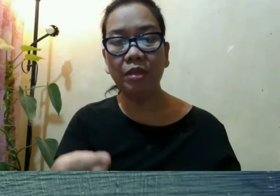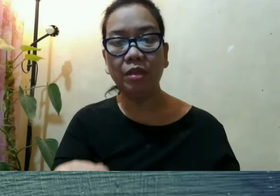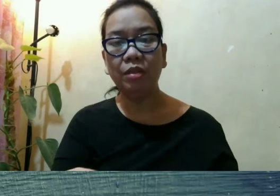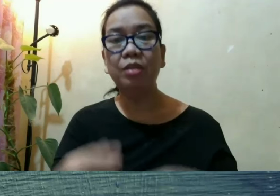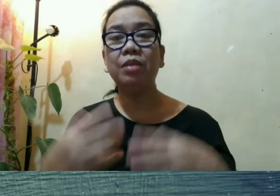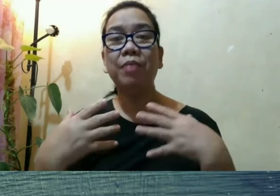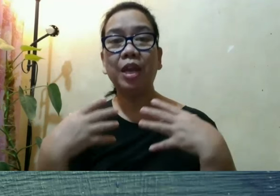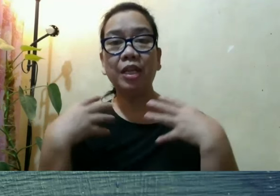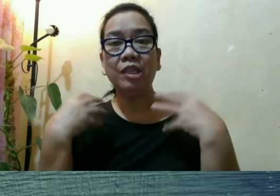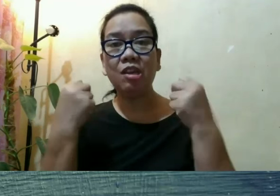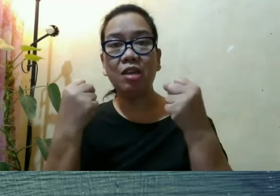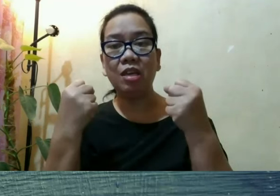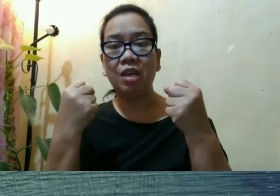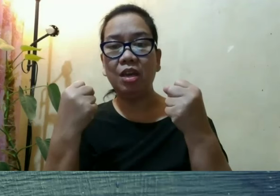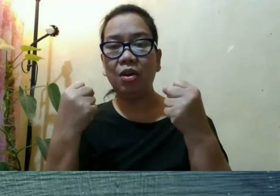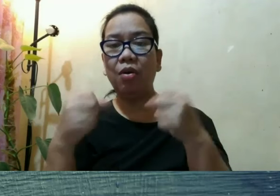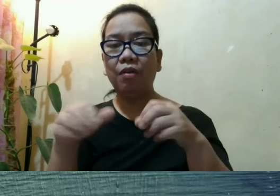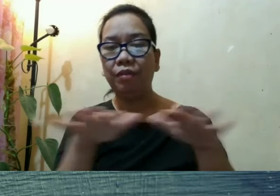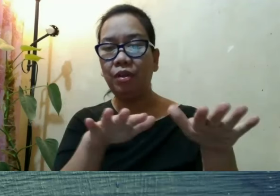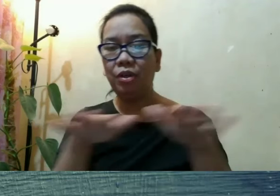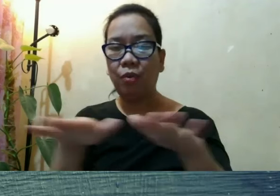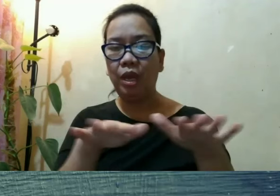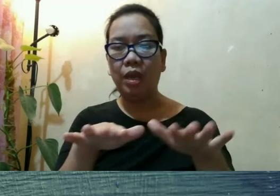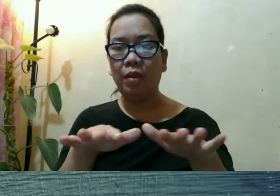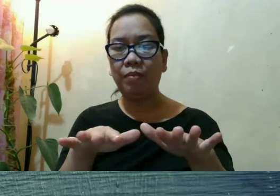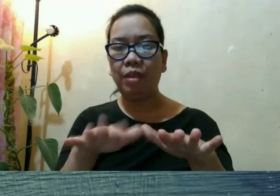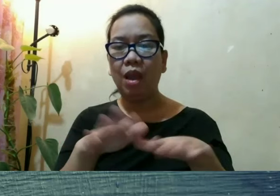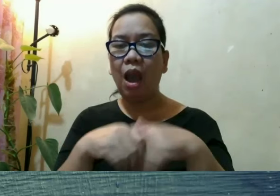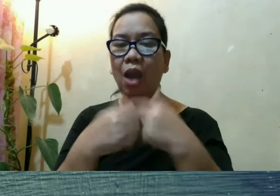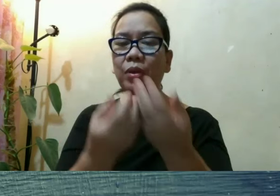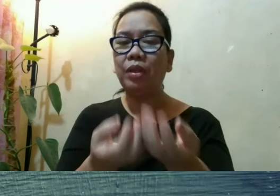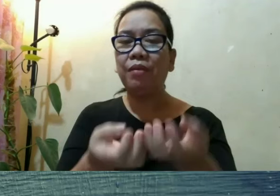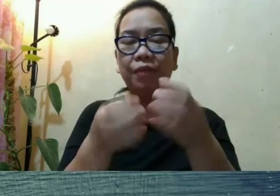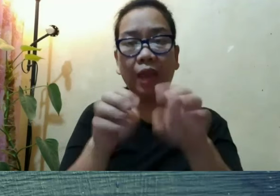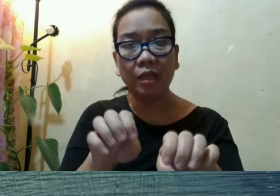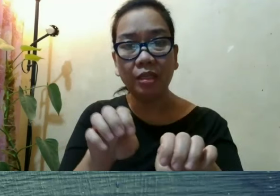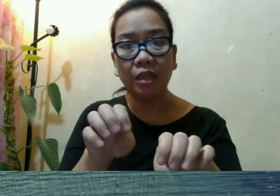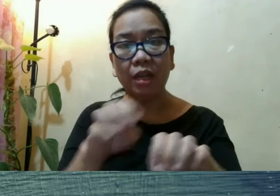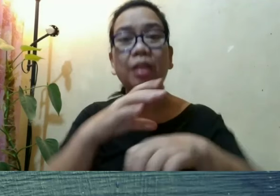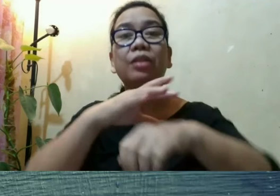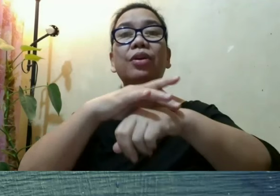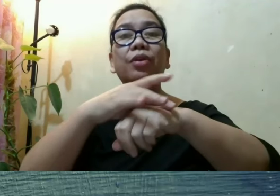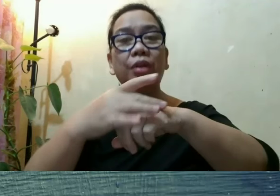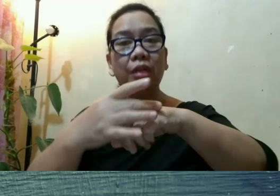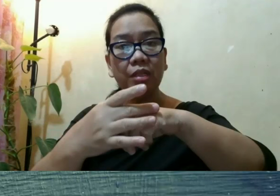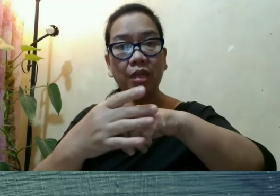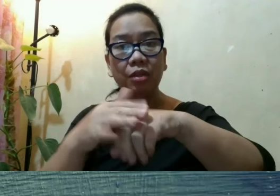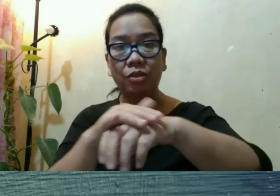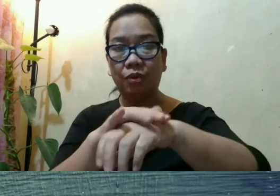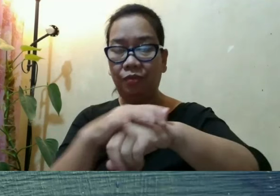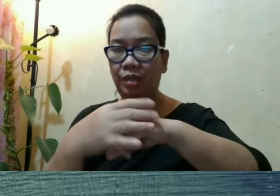describes the severity of the earthquake, how it affects the